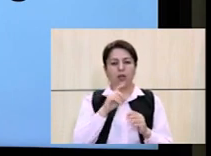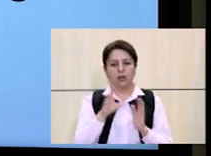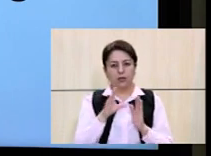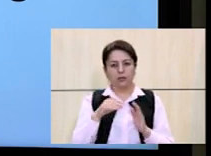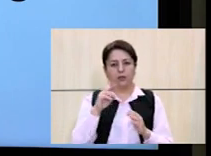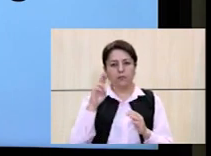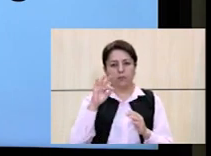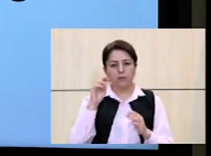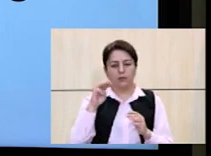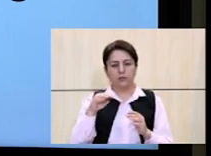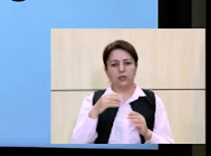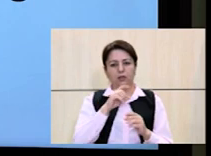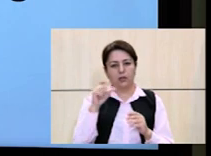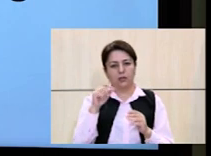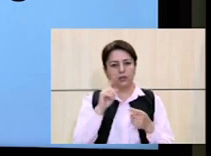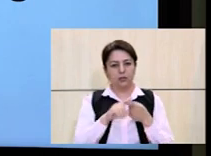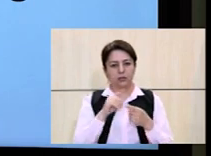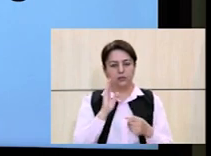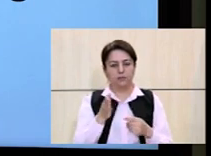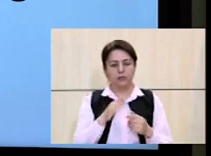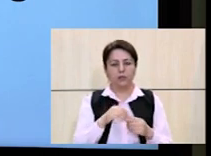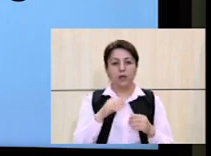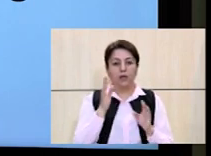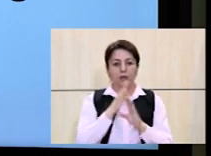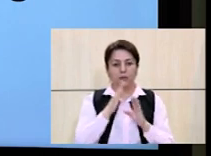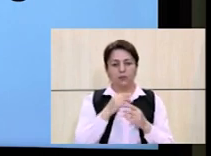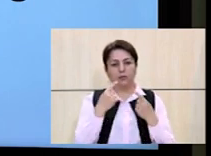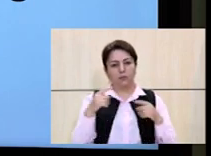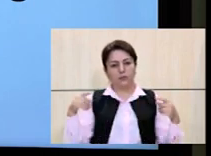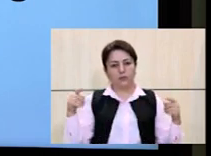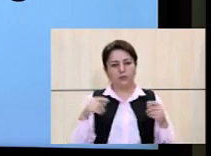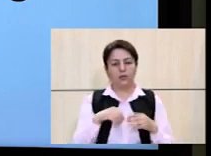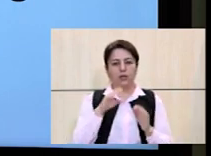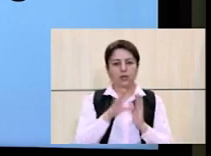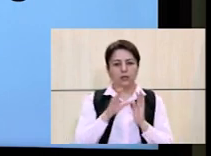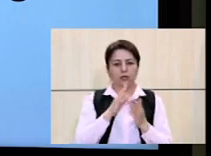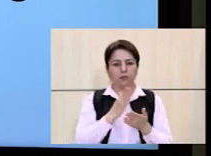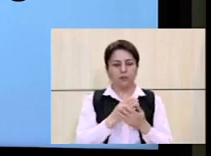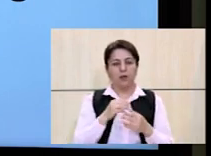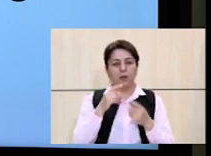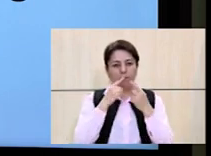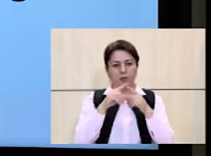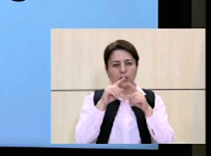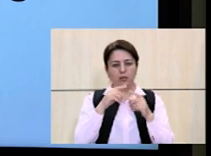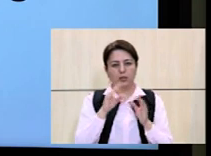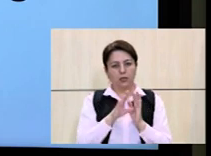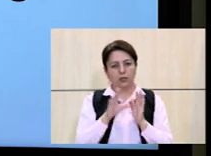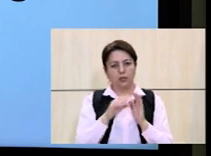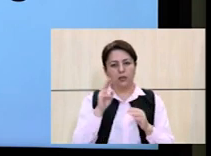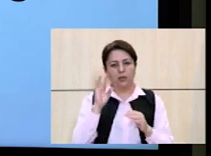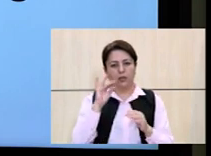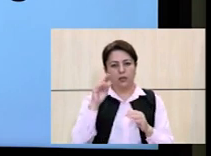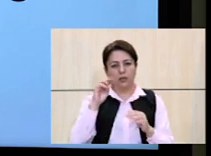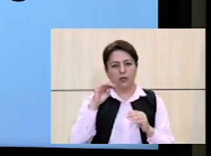teng. Aziz o'quvchilar, tabiatda boshqa turdagi energiyalar ham mavjud. Demak, mexanik energiyalarga bu kinetik va